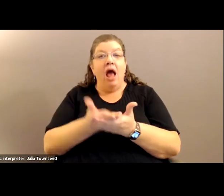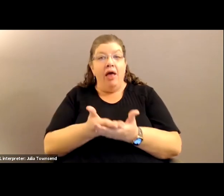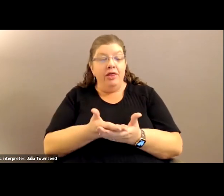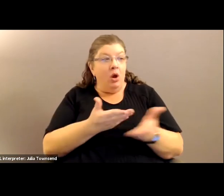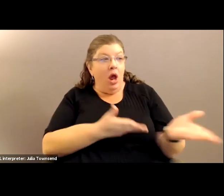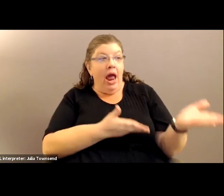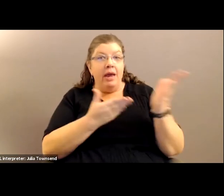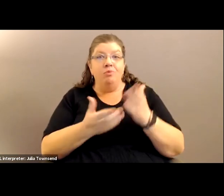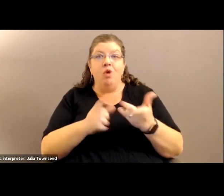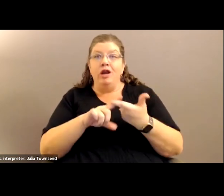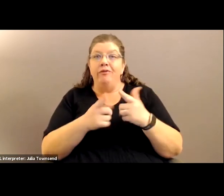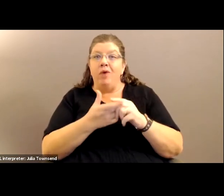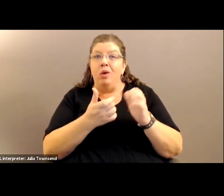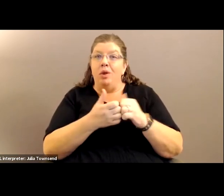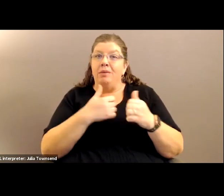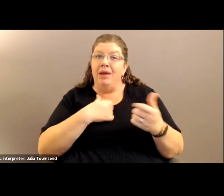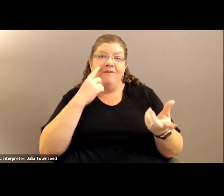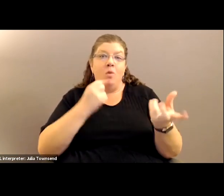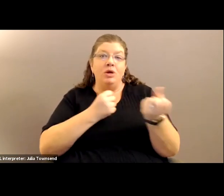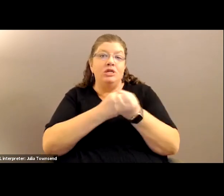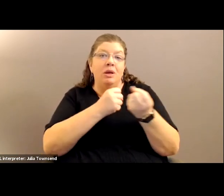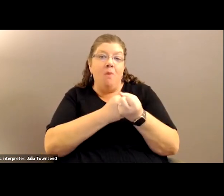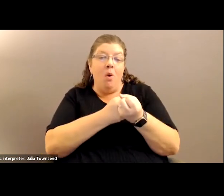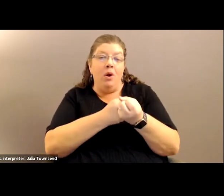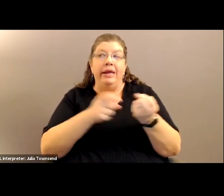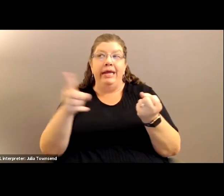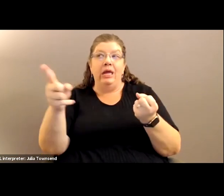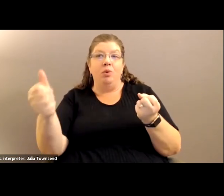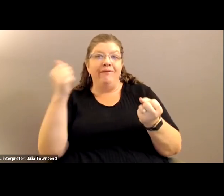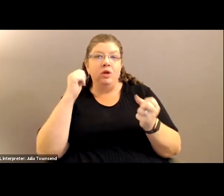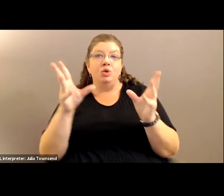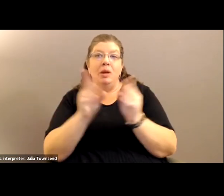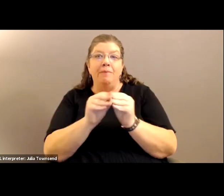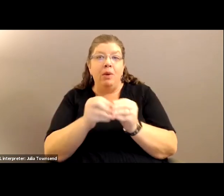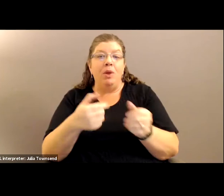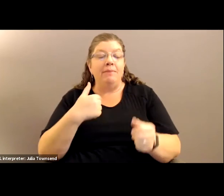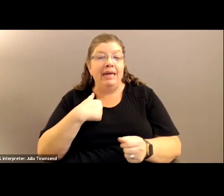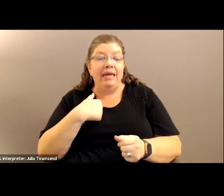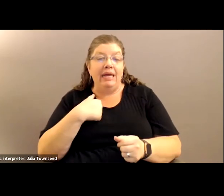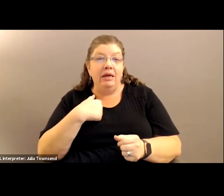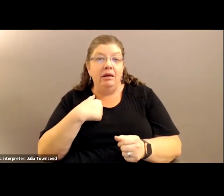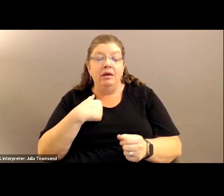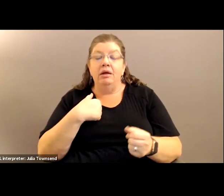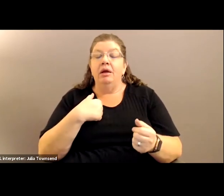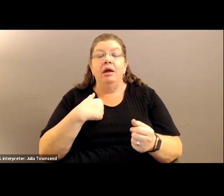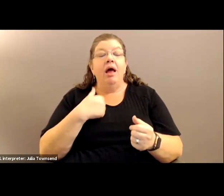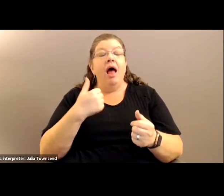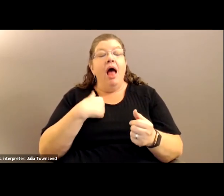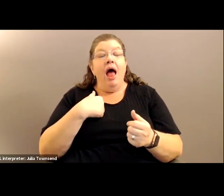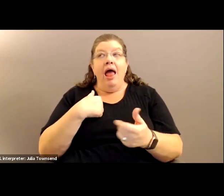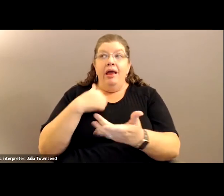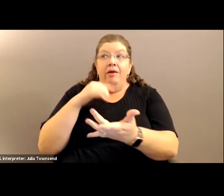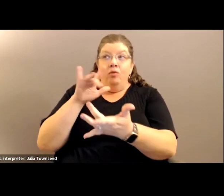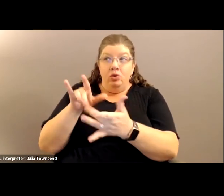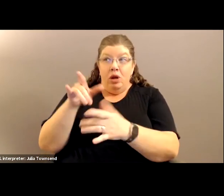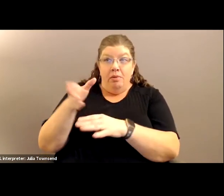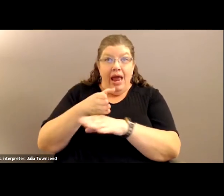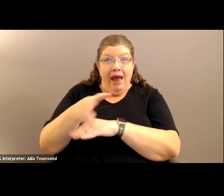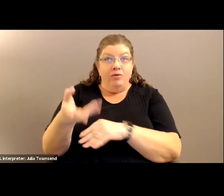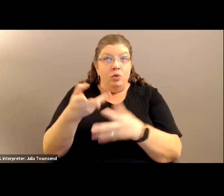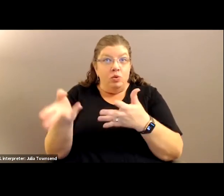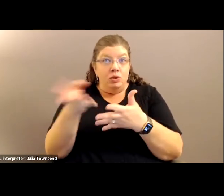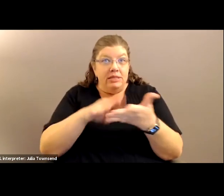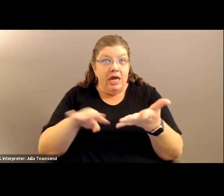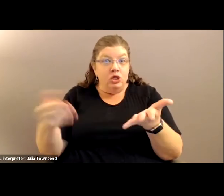friend with me for moral support and he refused me with me and i reached out to him after to reschedule